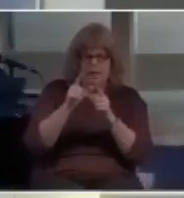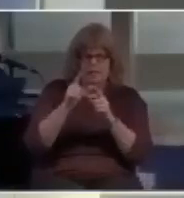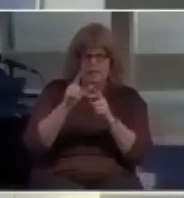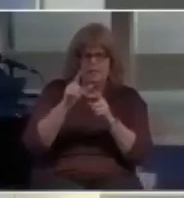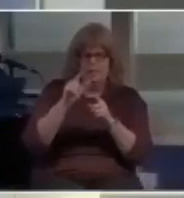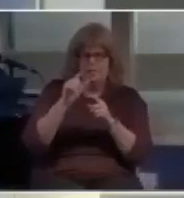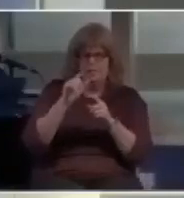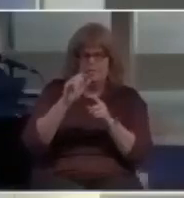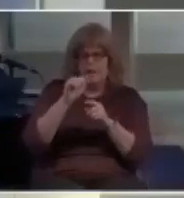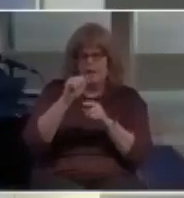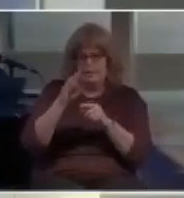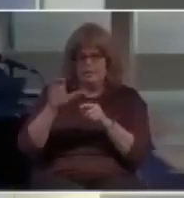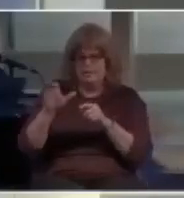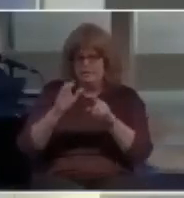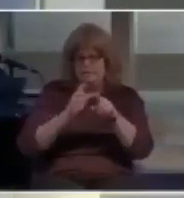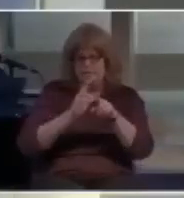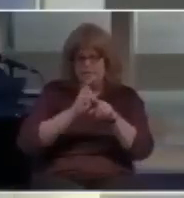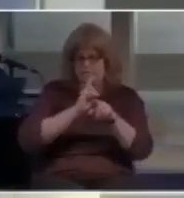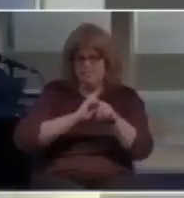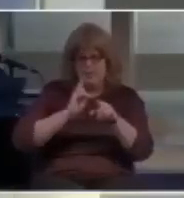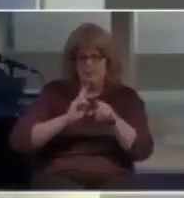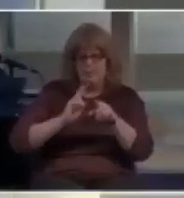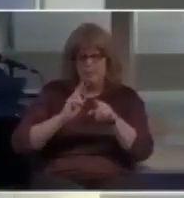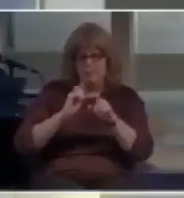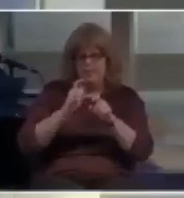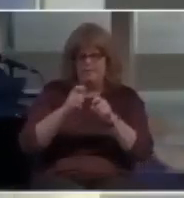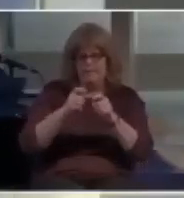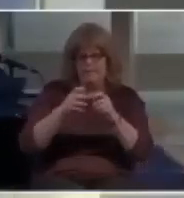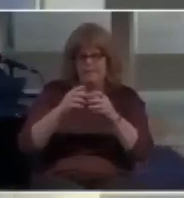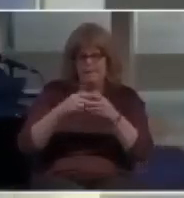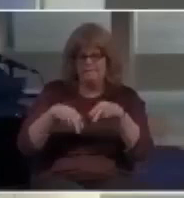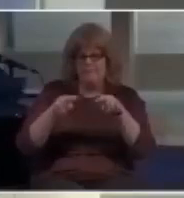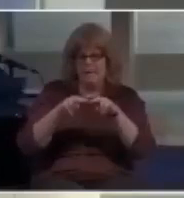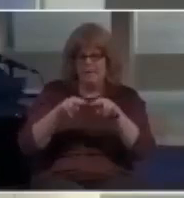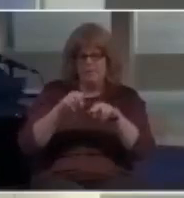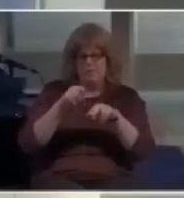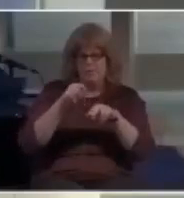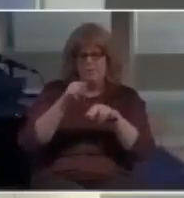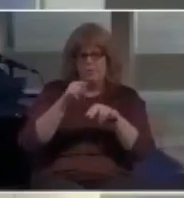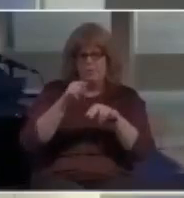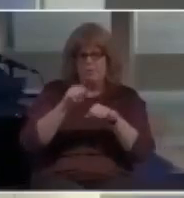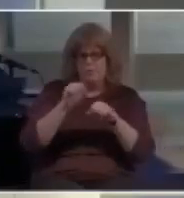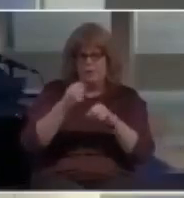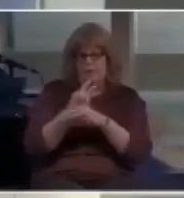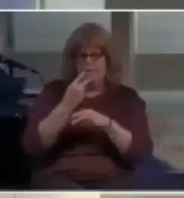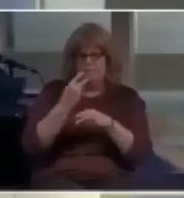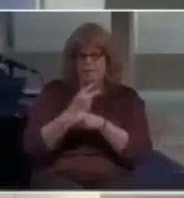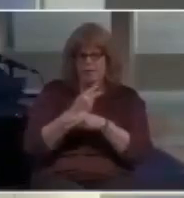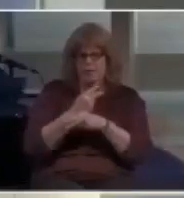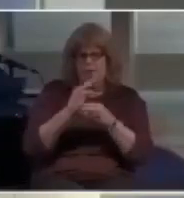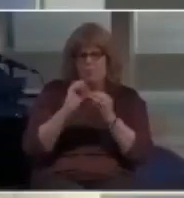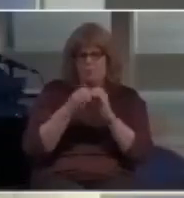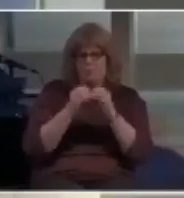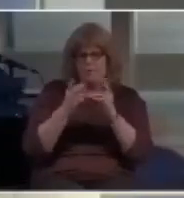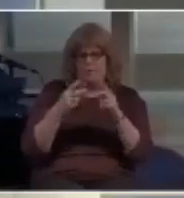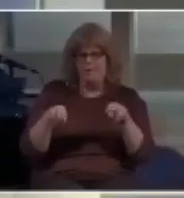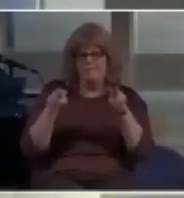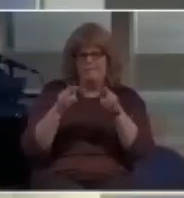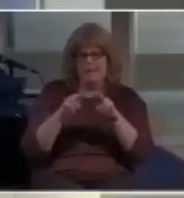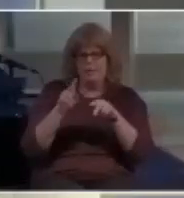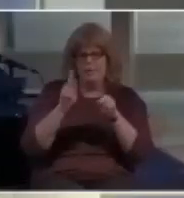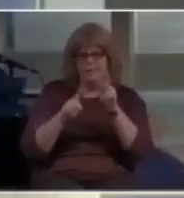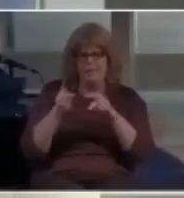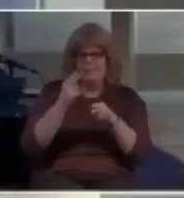giving each letter of the alphabet a numeric value, you can determine the numeric value of